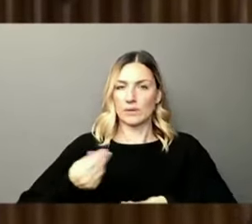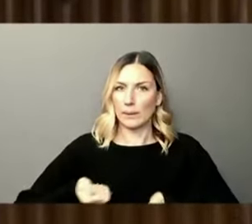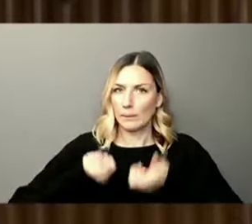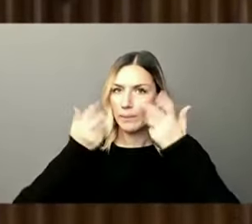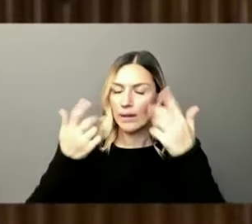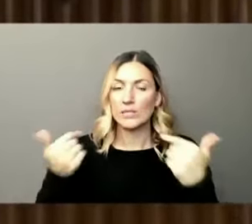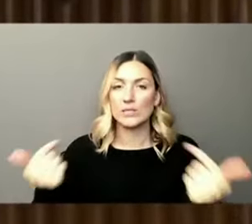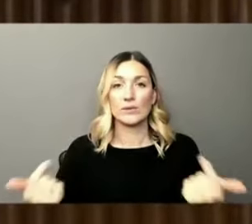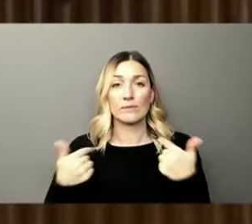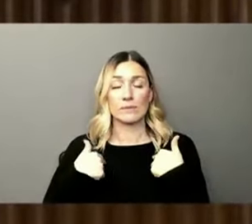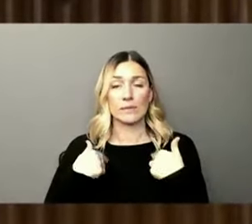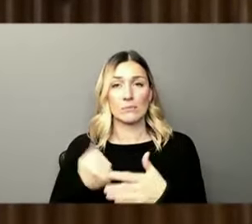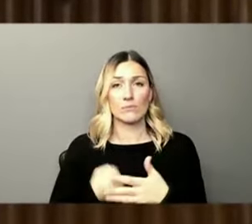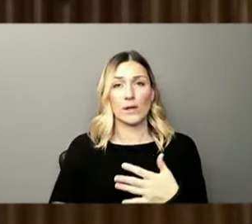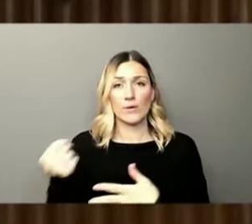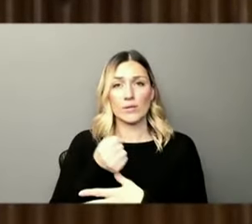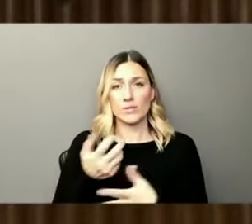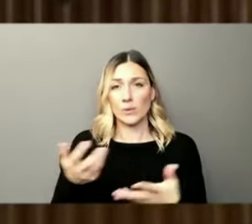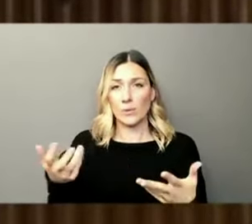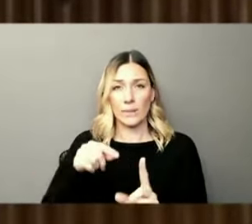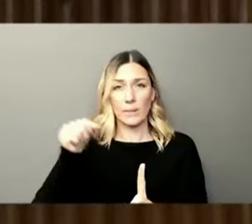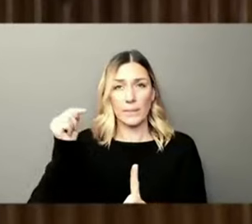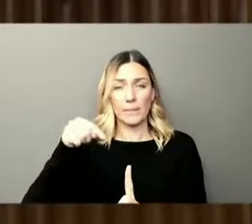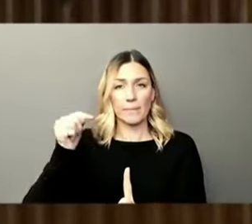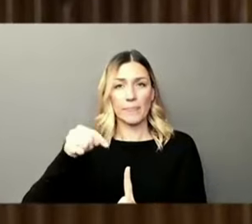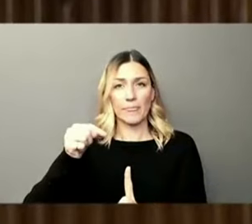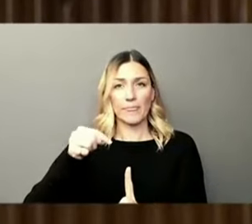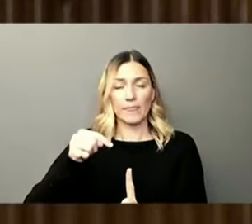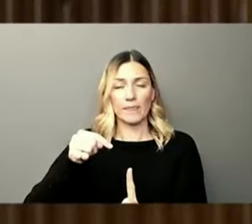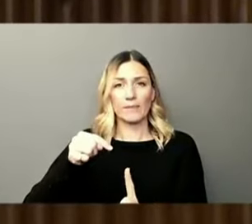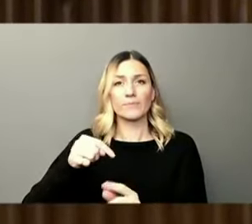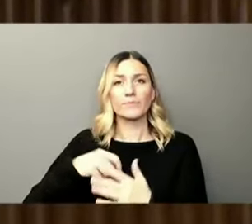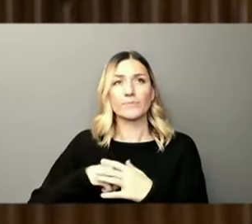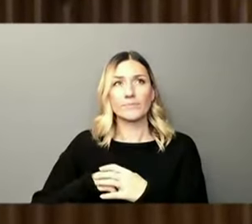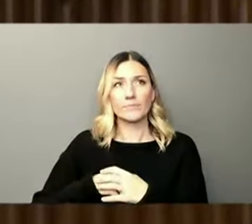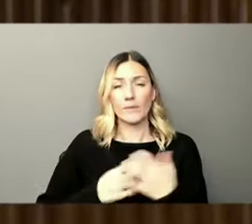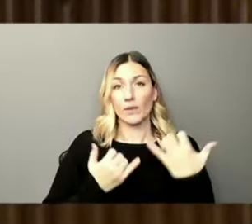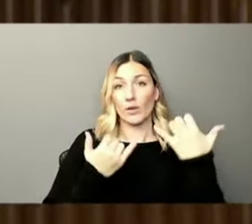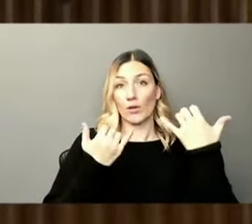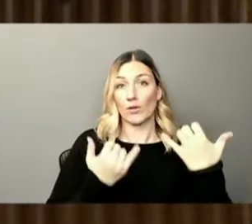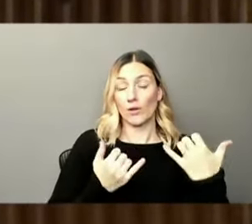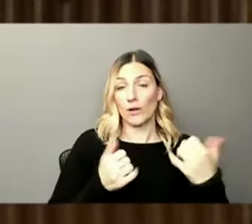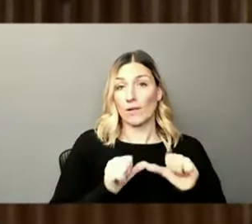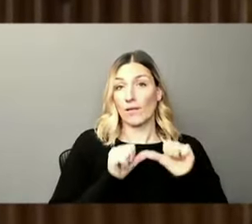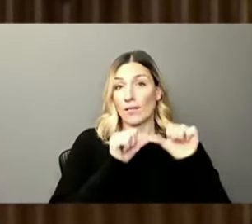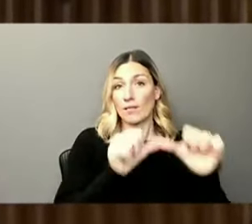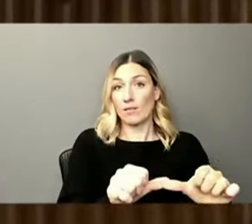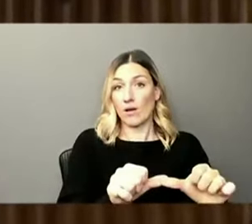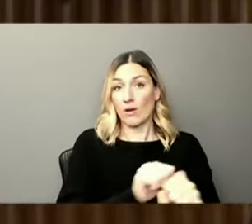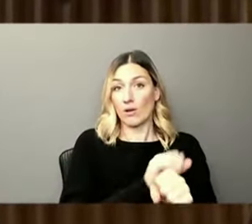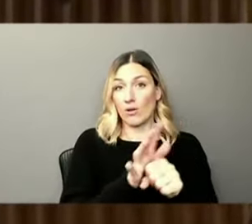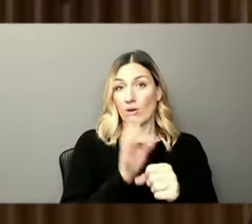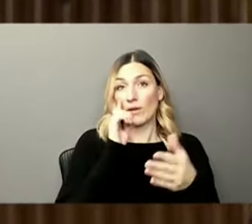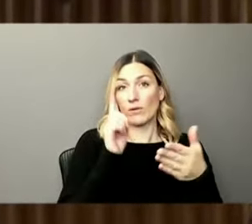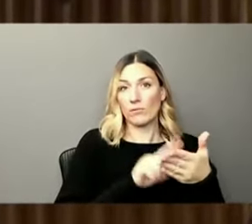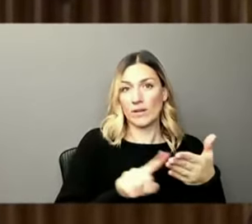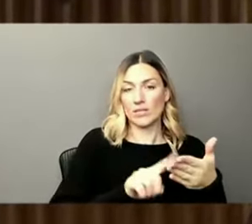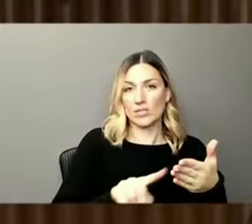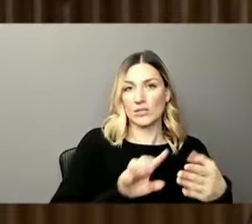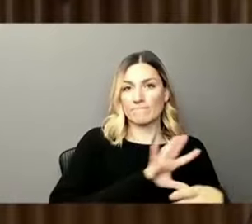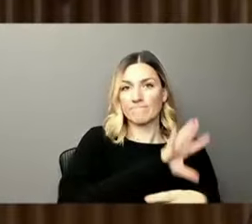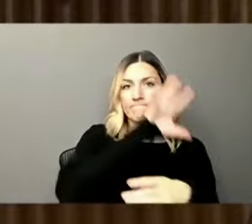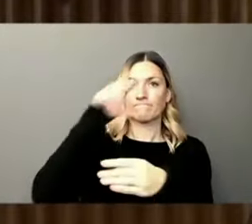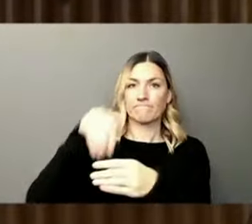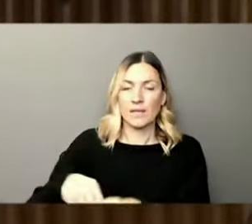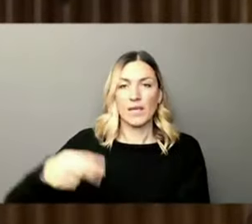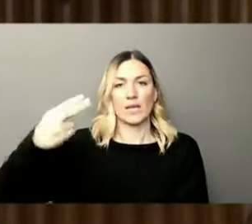the prioritization is grounding the current long COVID research in the historical